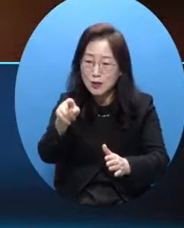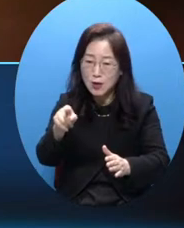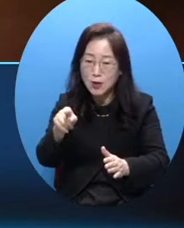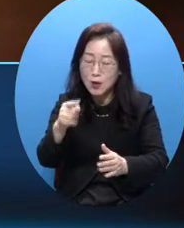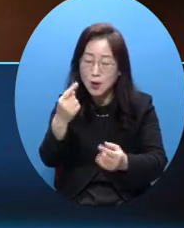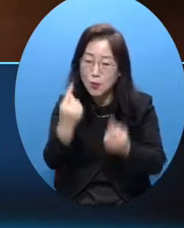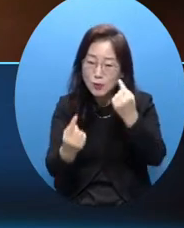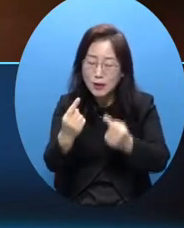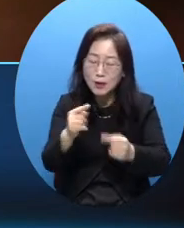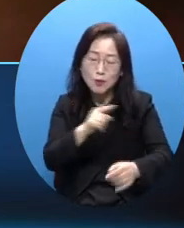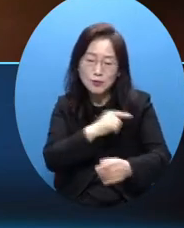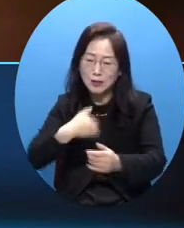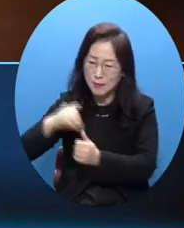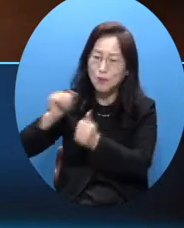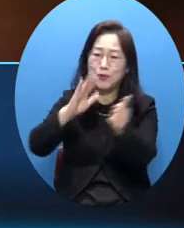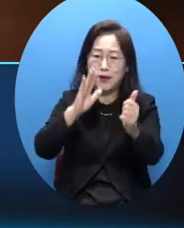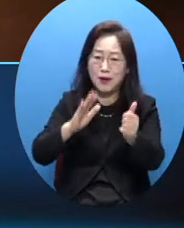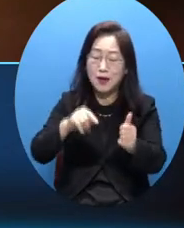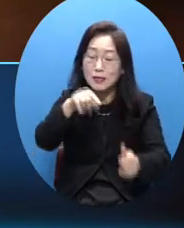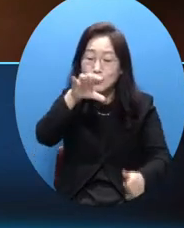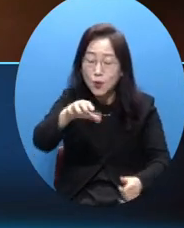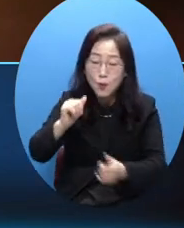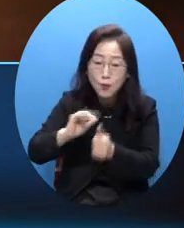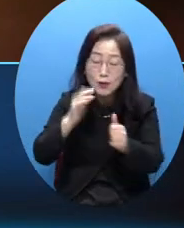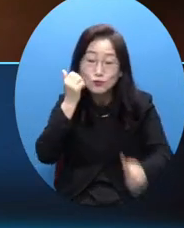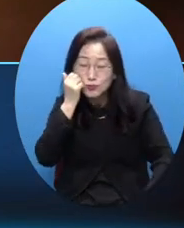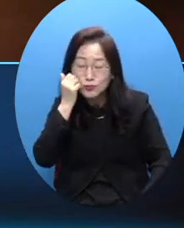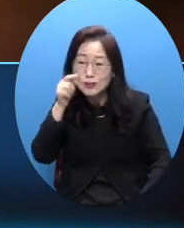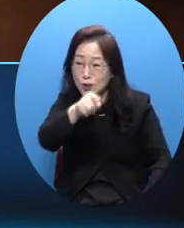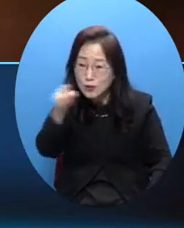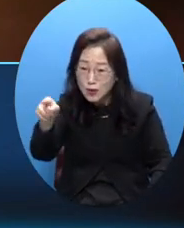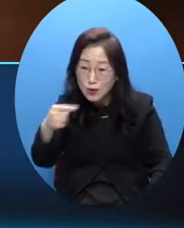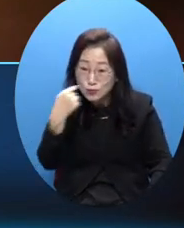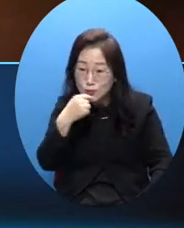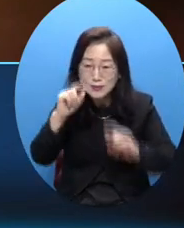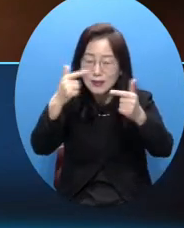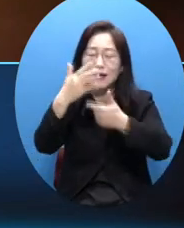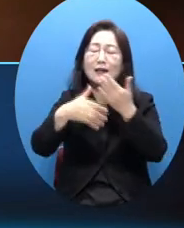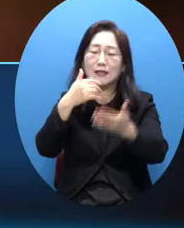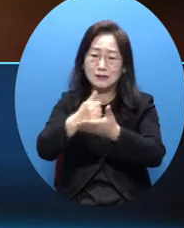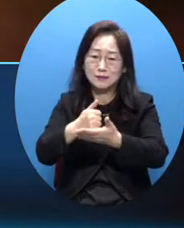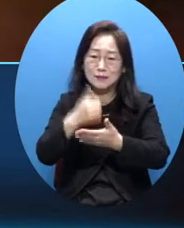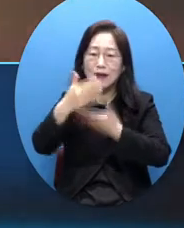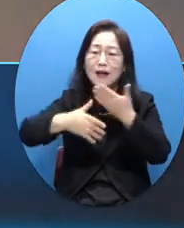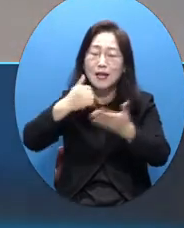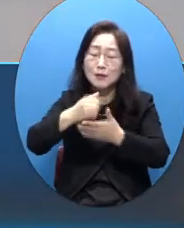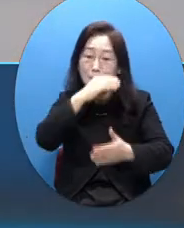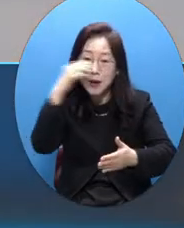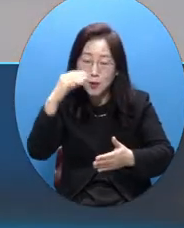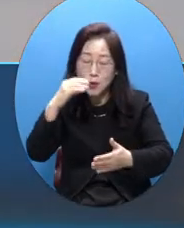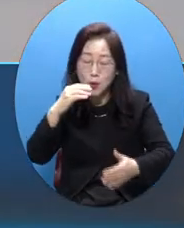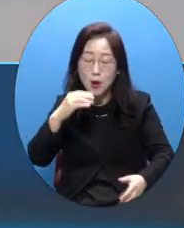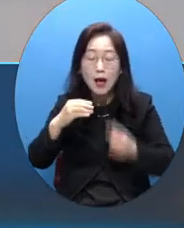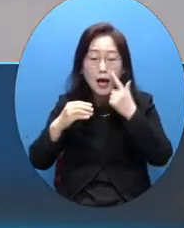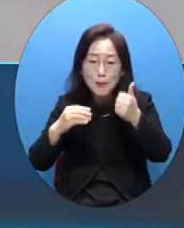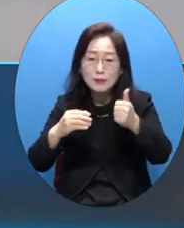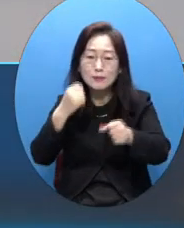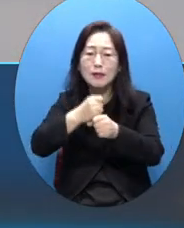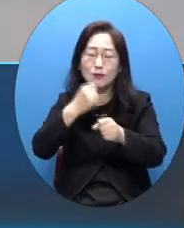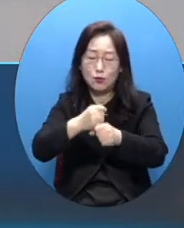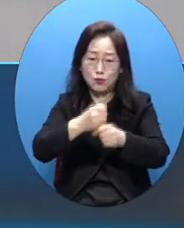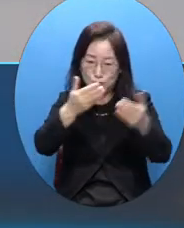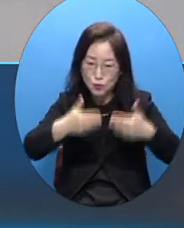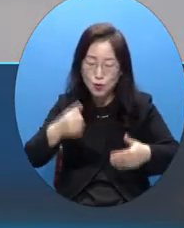lives that God sent me ahead of you so that it was not you who sent me here but God he made me father to Pharaoh